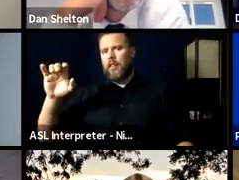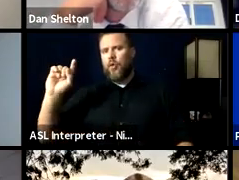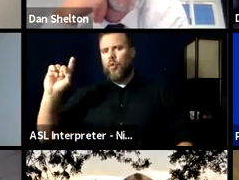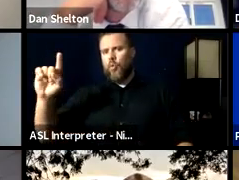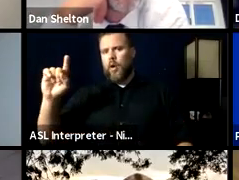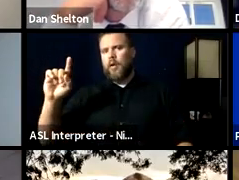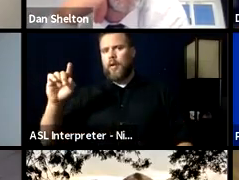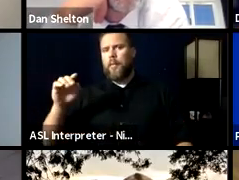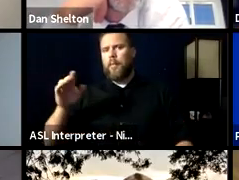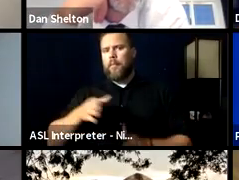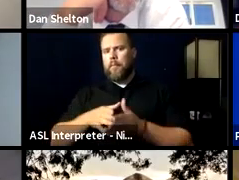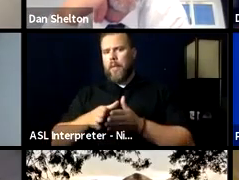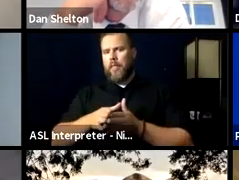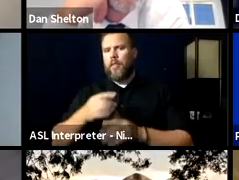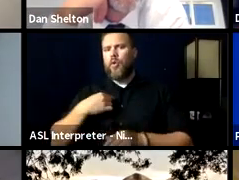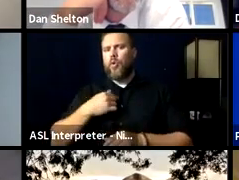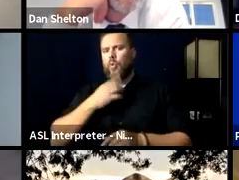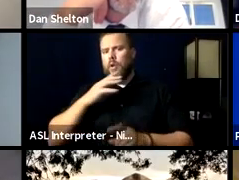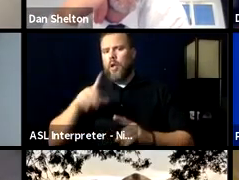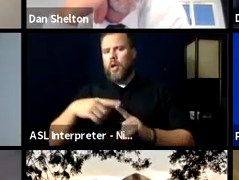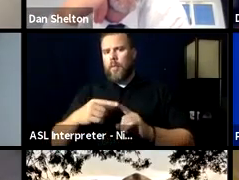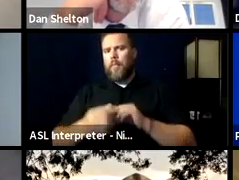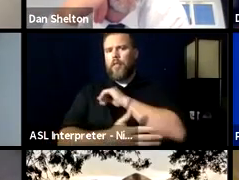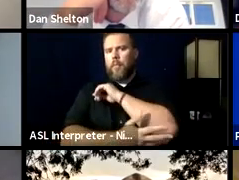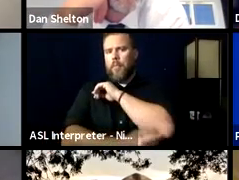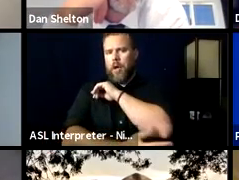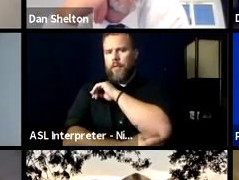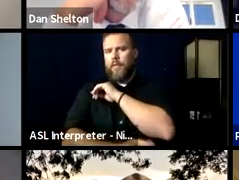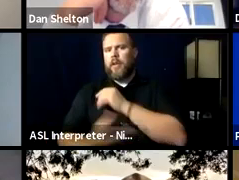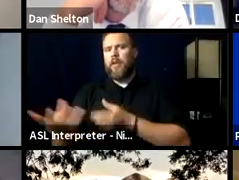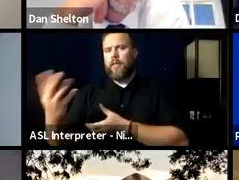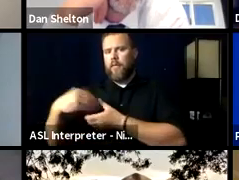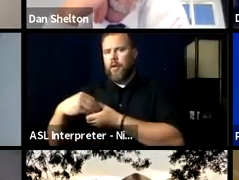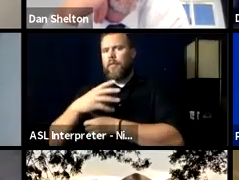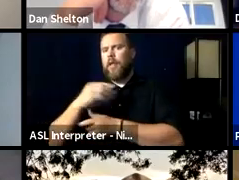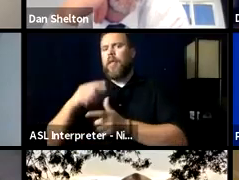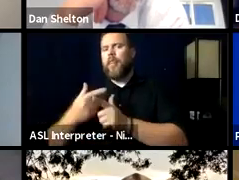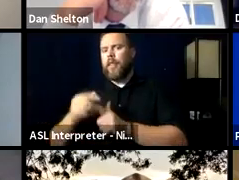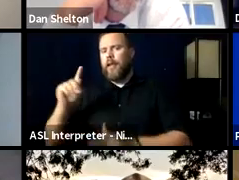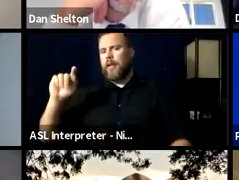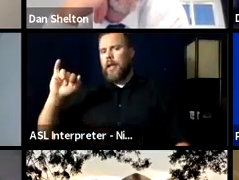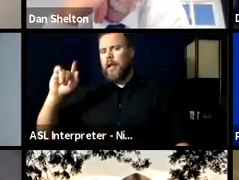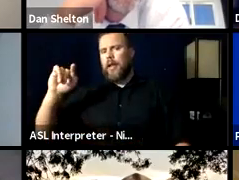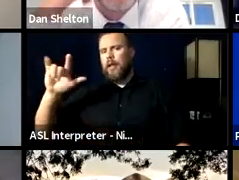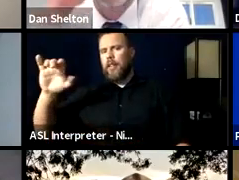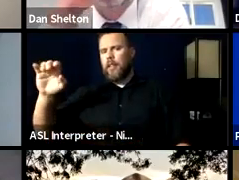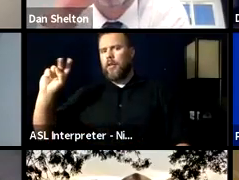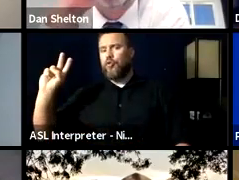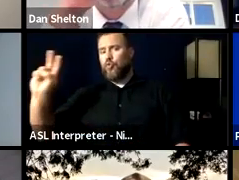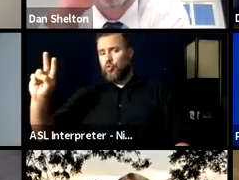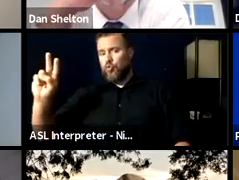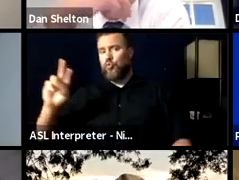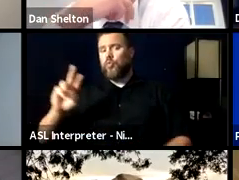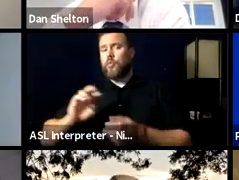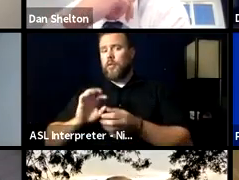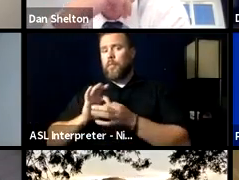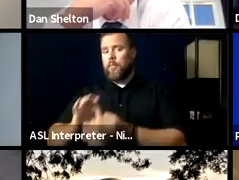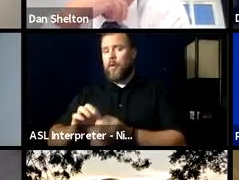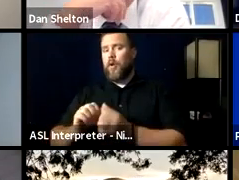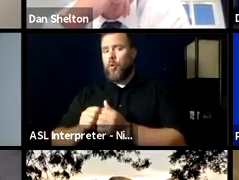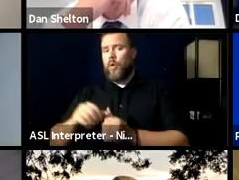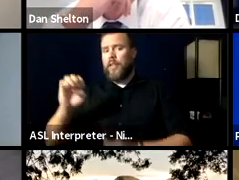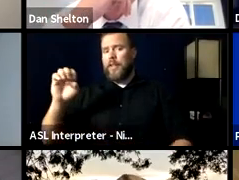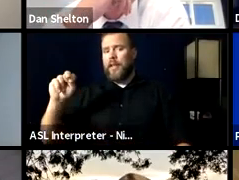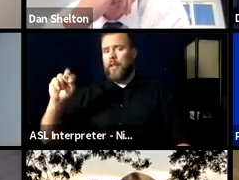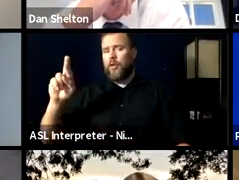the private school, or the Title II method, which is based on enrollment. And so that is a dispute that's going on at the federal level right